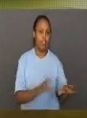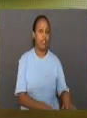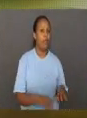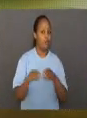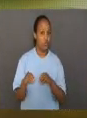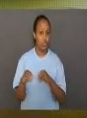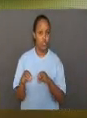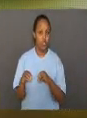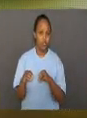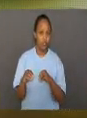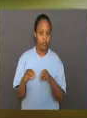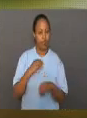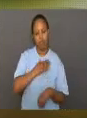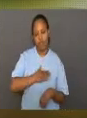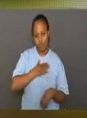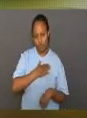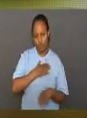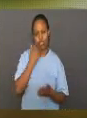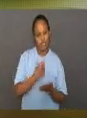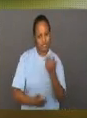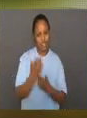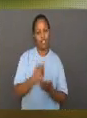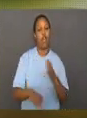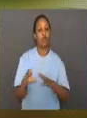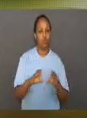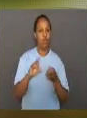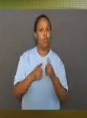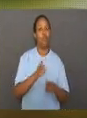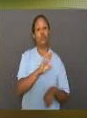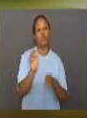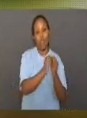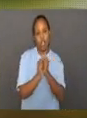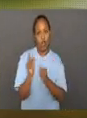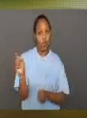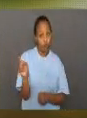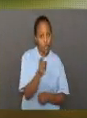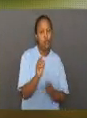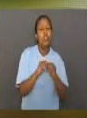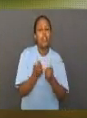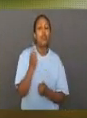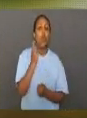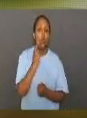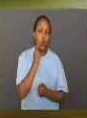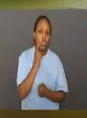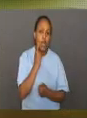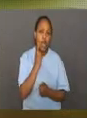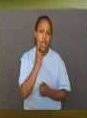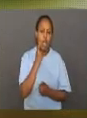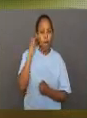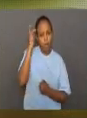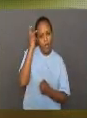Students, please discuss with a partner how Rosa Parks was a